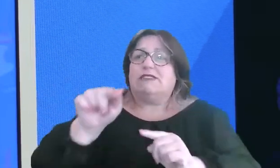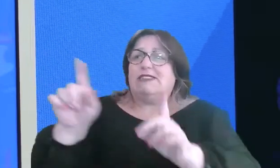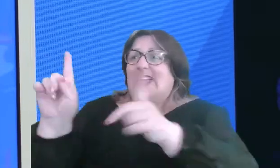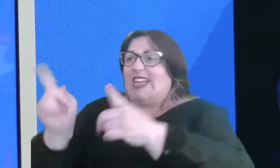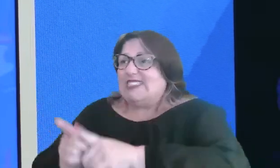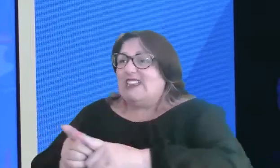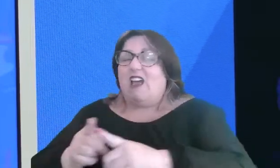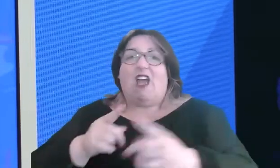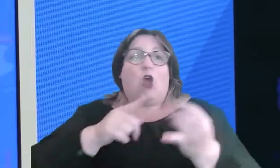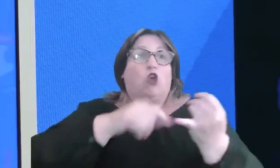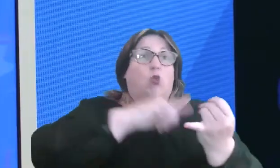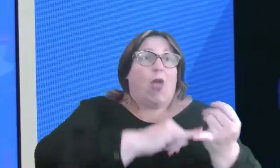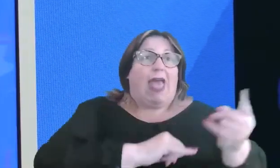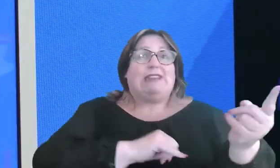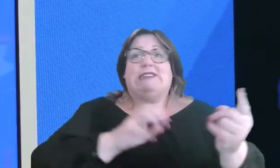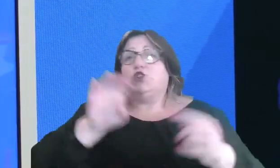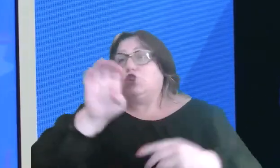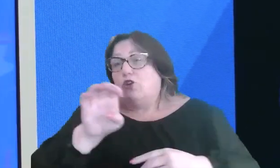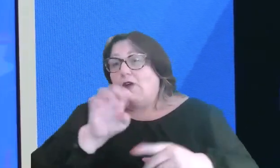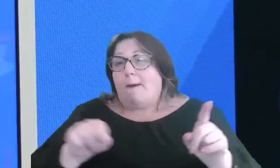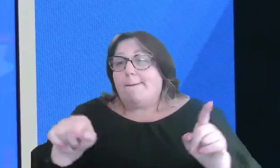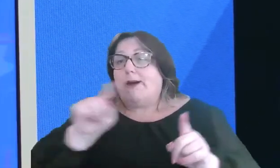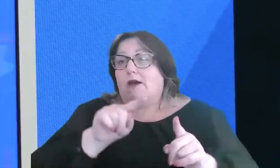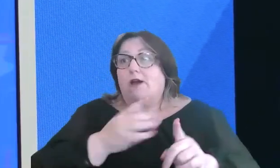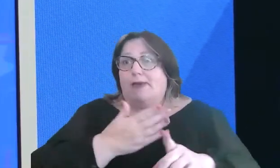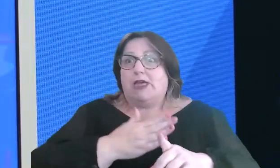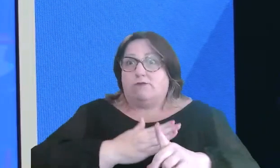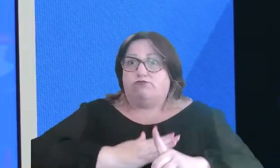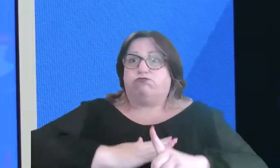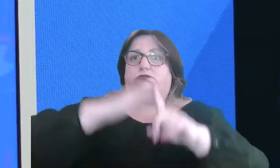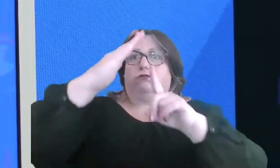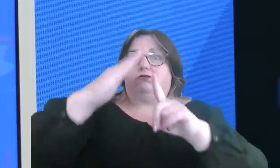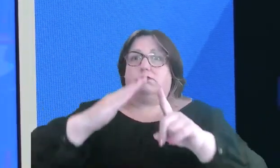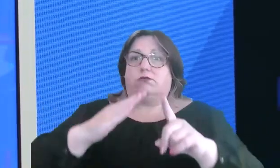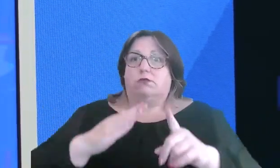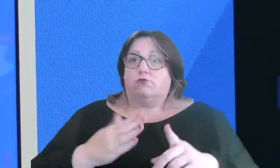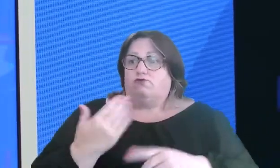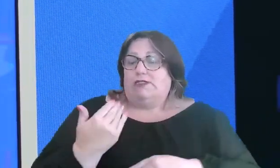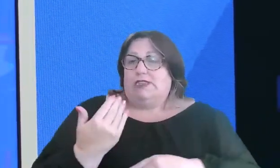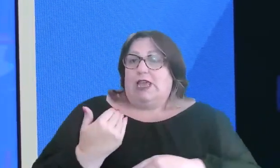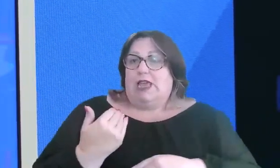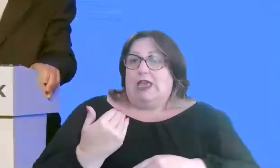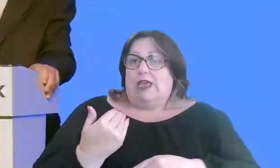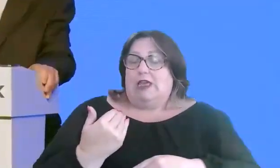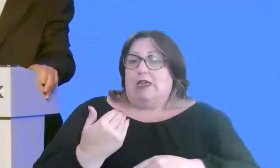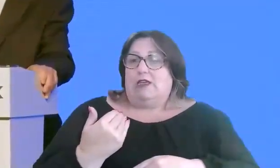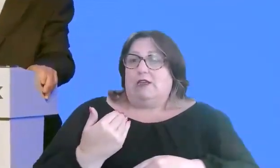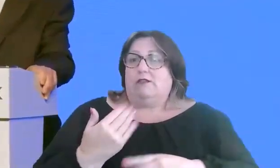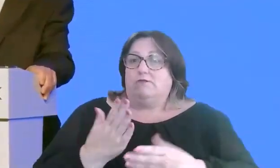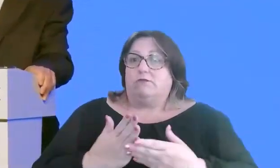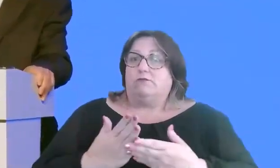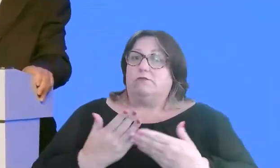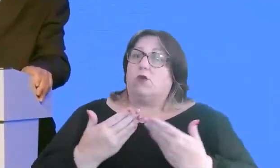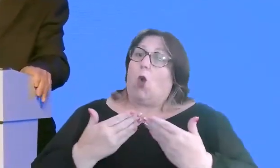or Europe, all areas where we've made progress recently. You can see it, I hope, in our openness to investment as